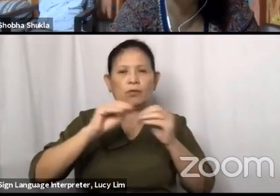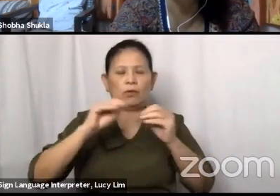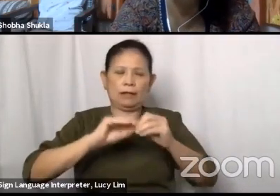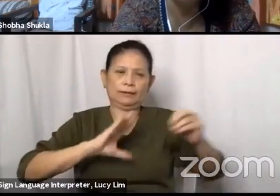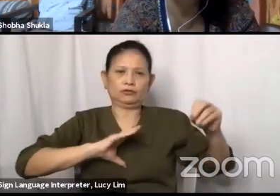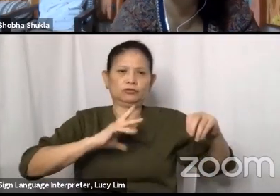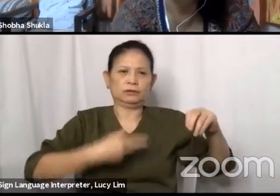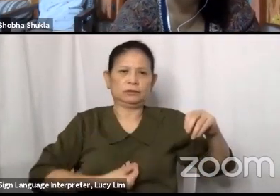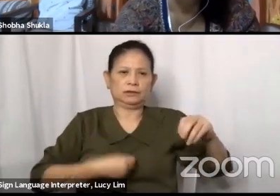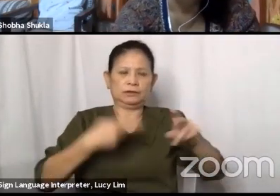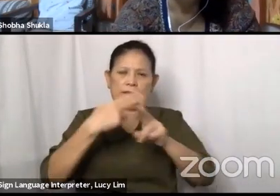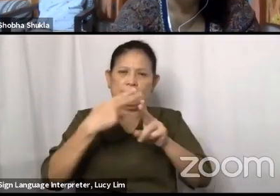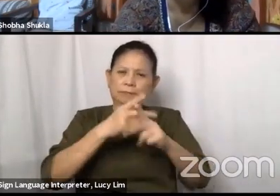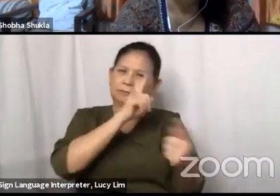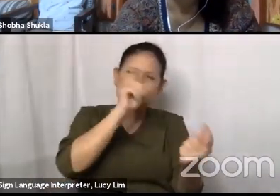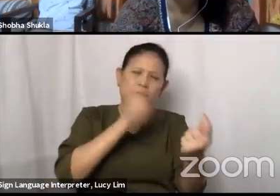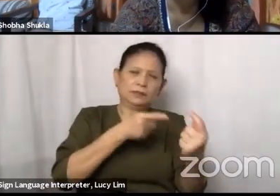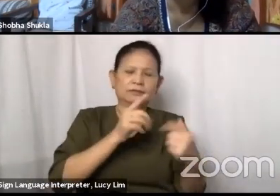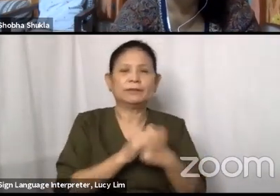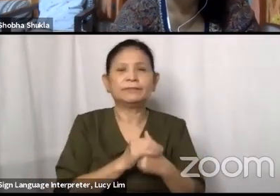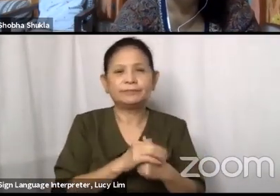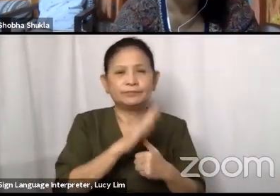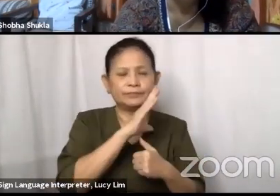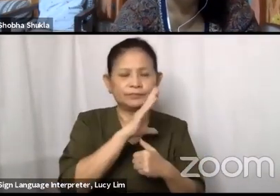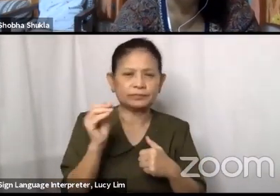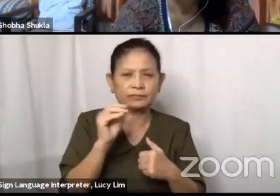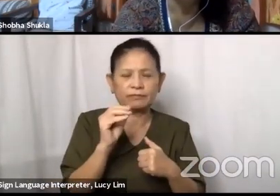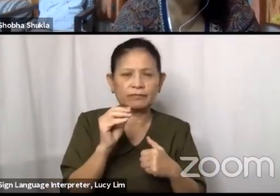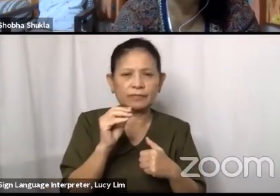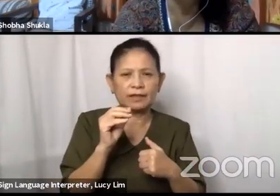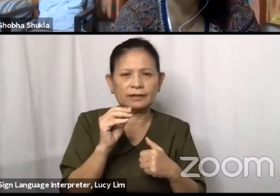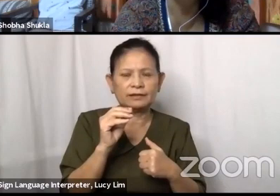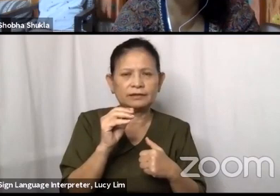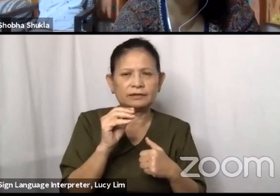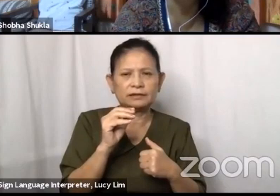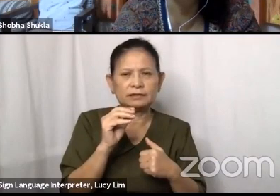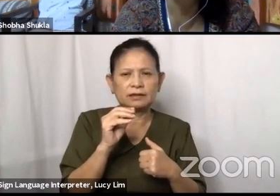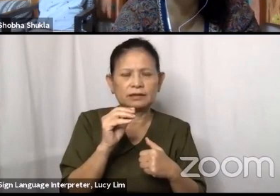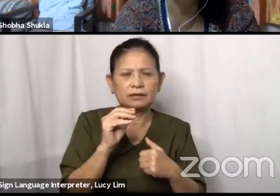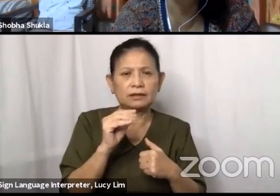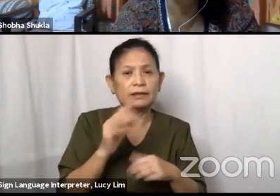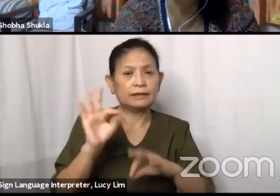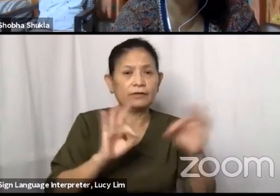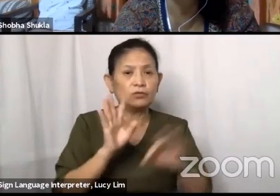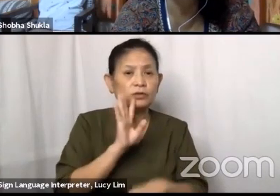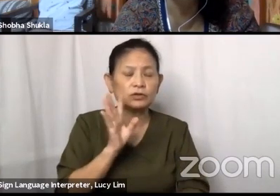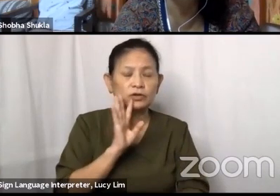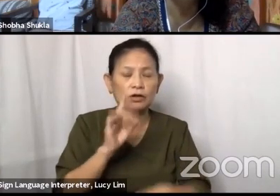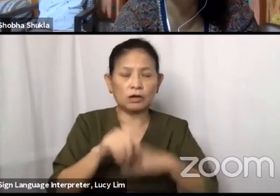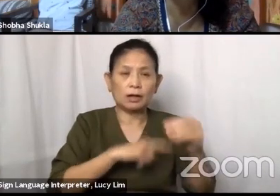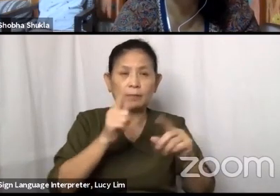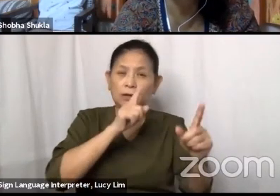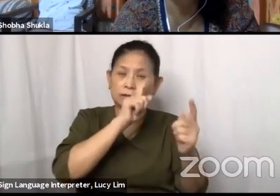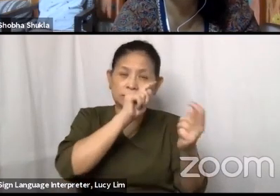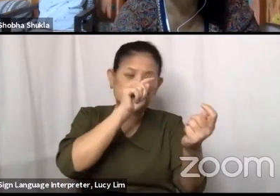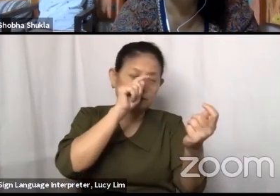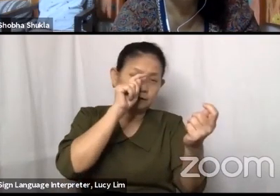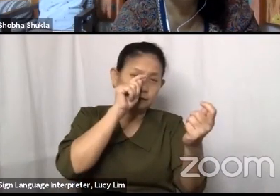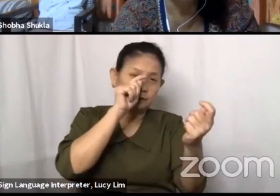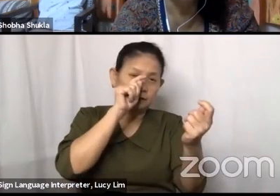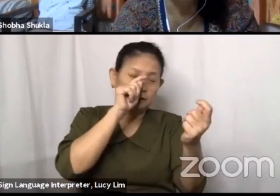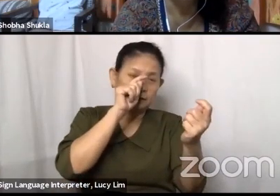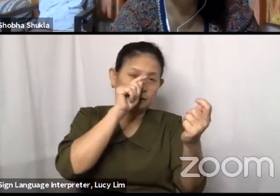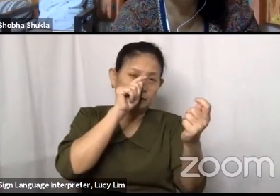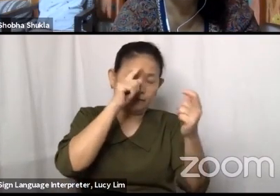Mm-hmm. So of course, for if we what you call it talking about this specific population in the